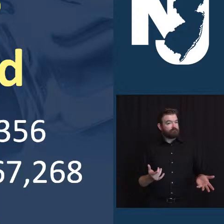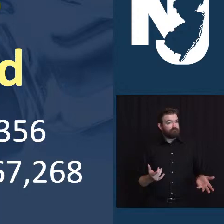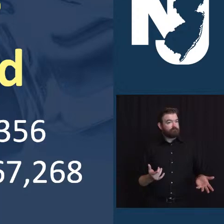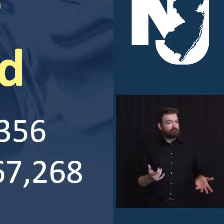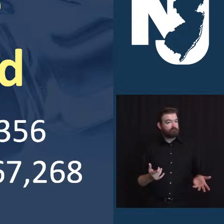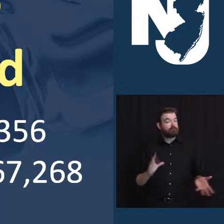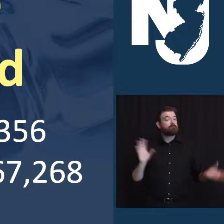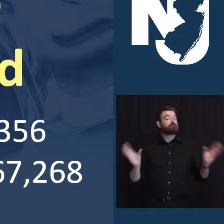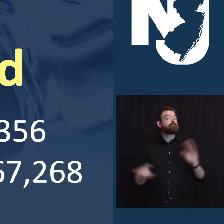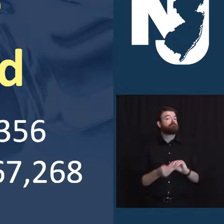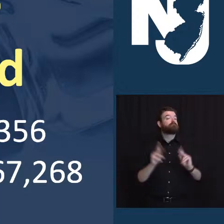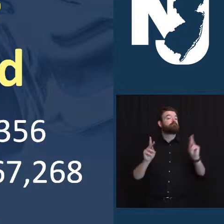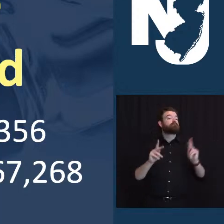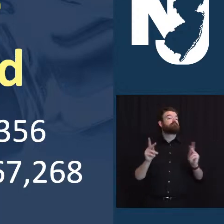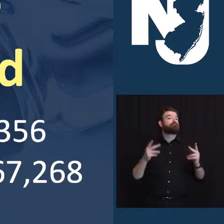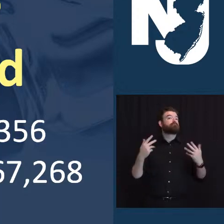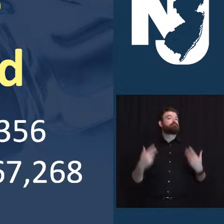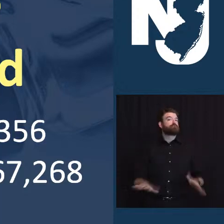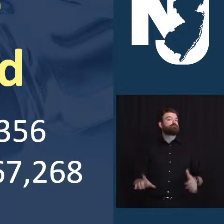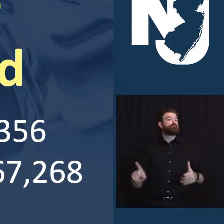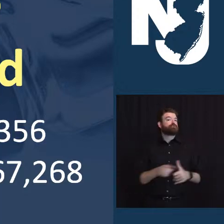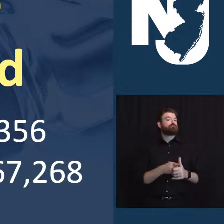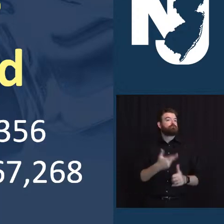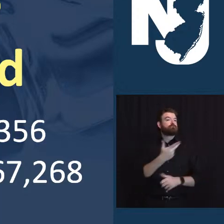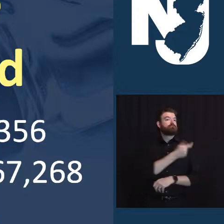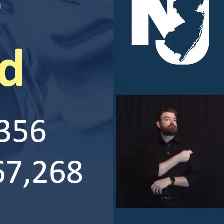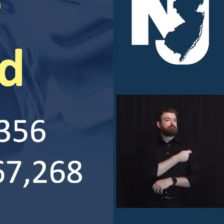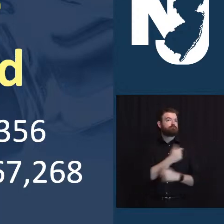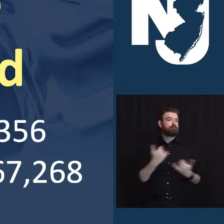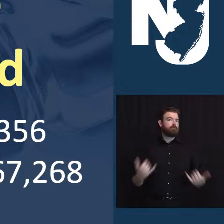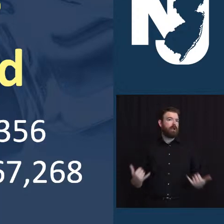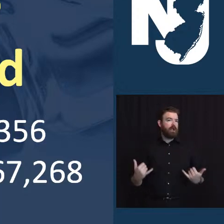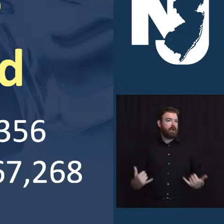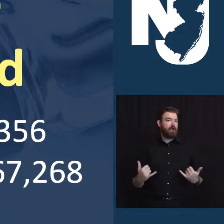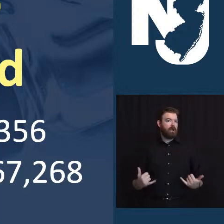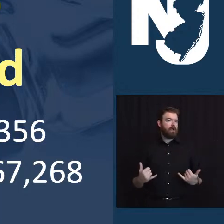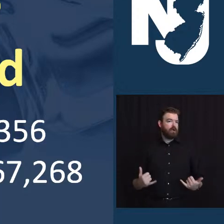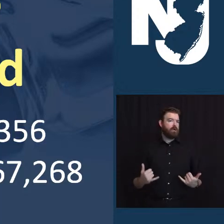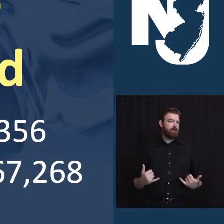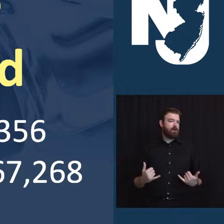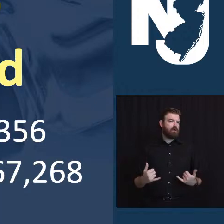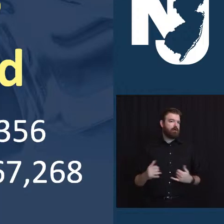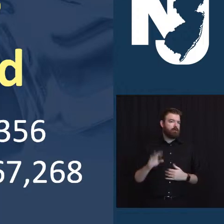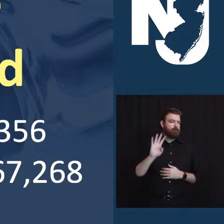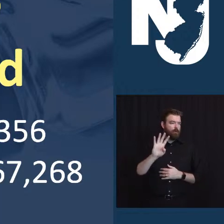one of our in-state vaccination sites is now at